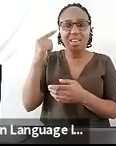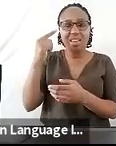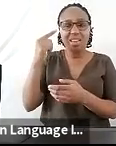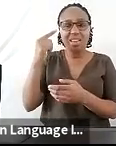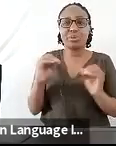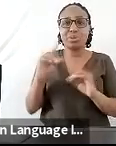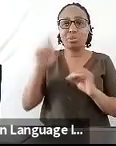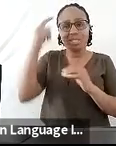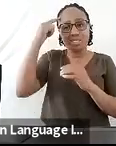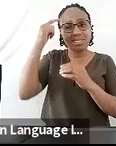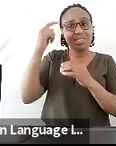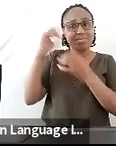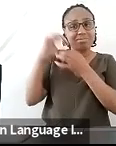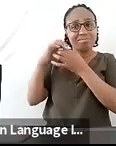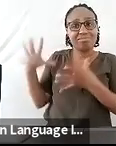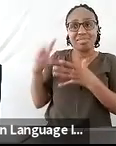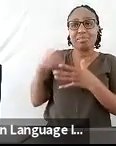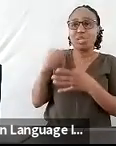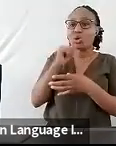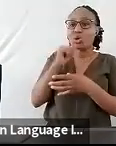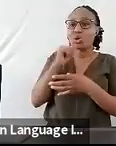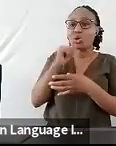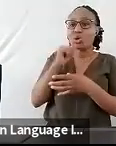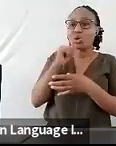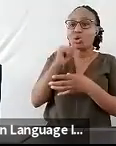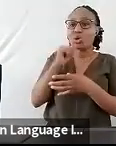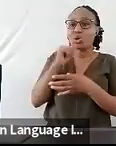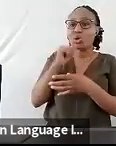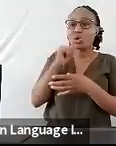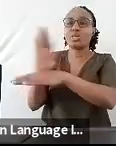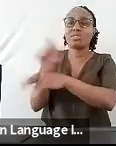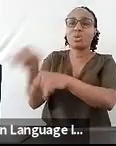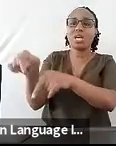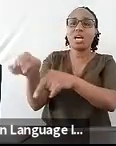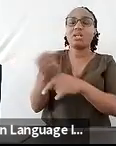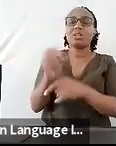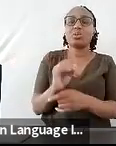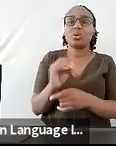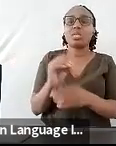exactly that. It's that it's often so different. You